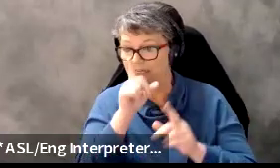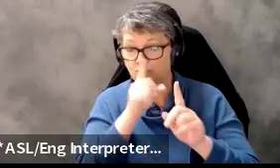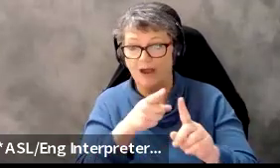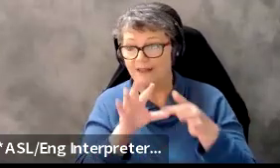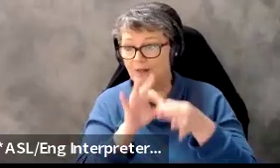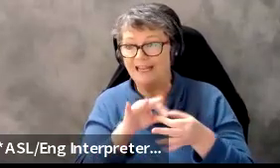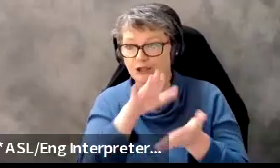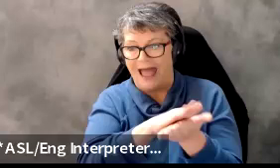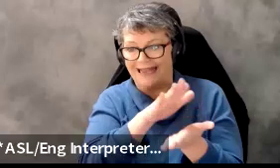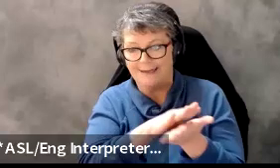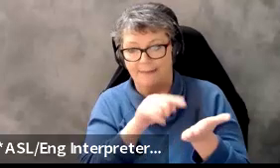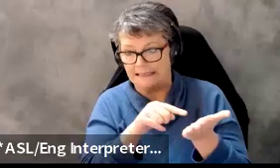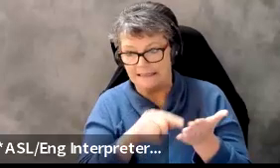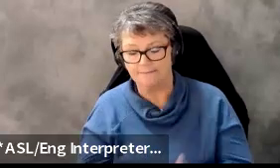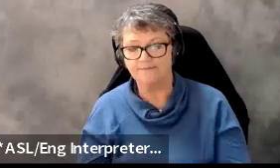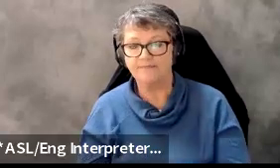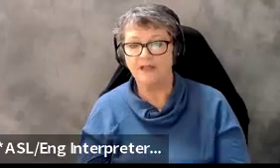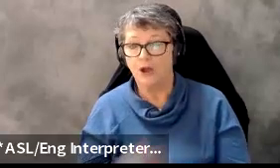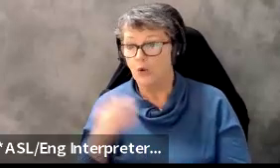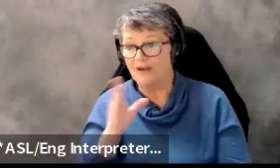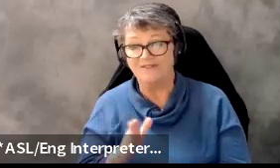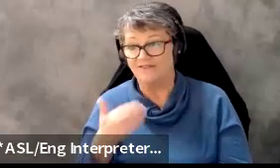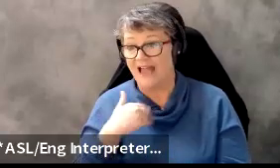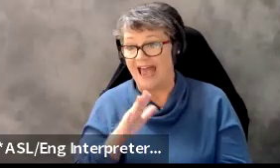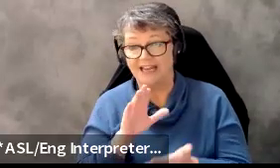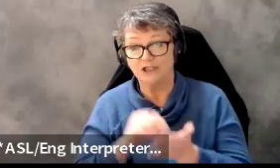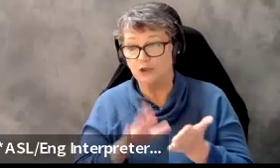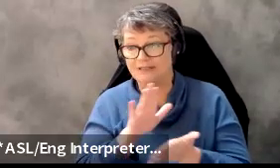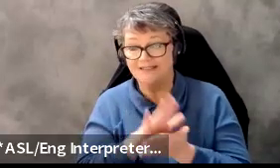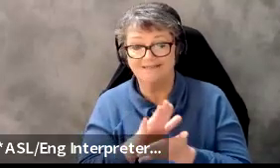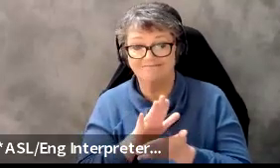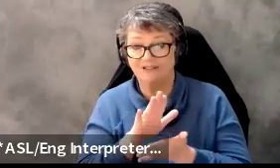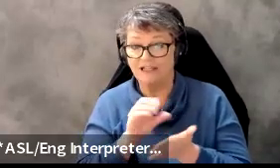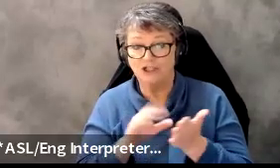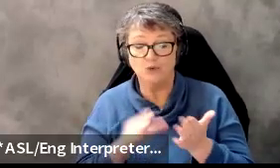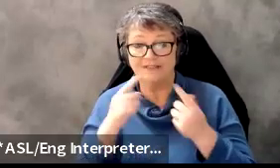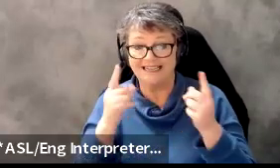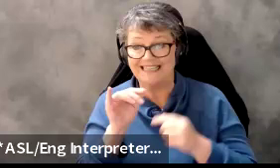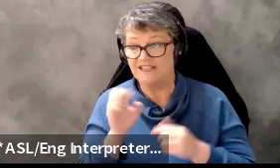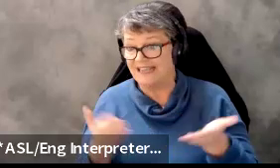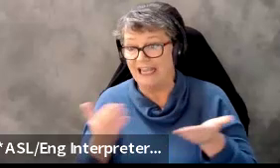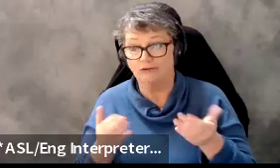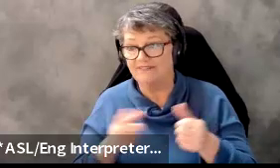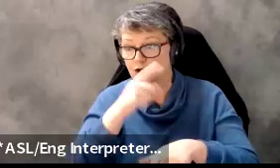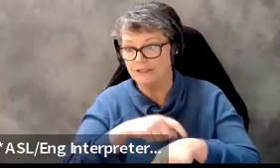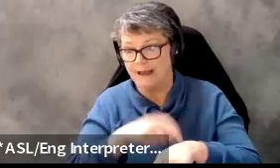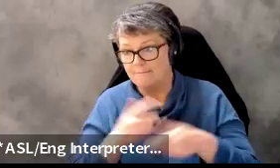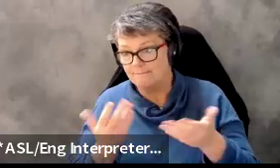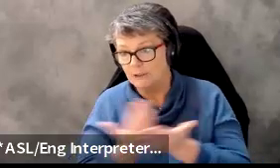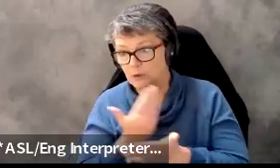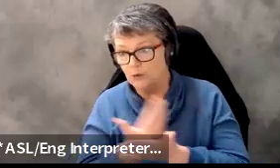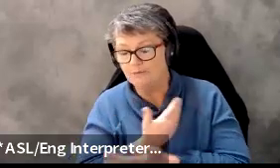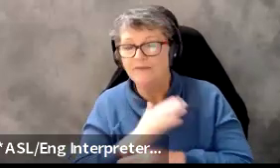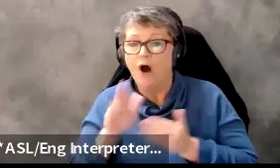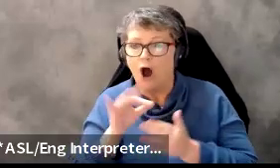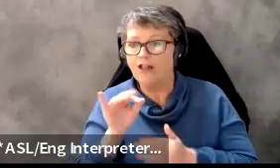your academics. We've never had a student success fee here at Sac State. This is new. Um, all of the fees